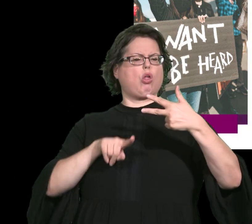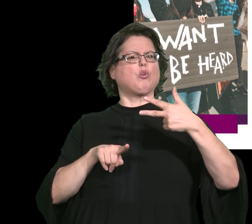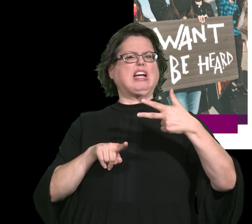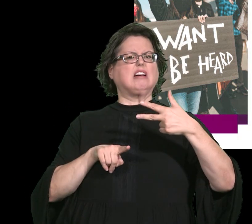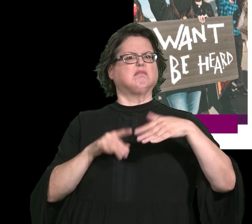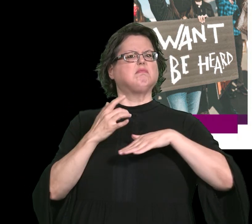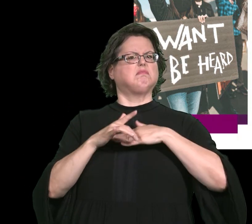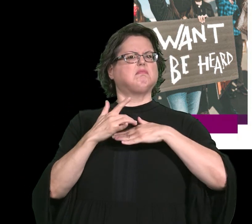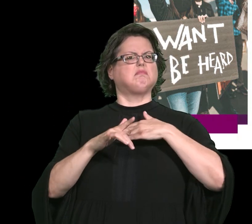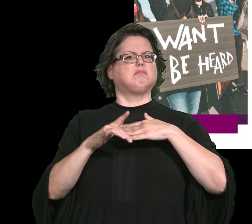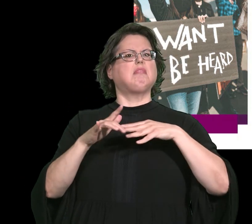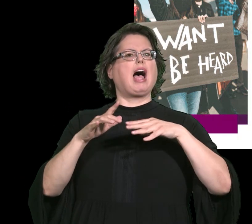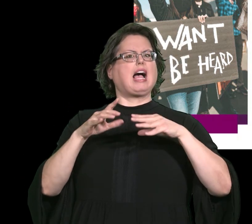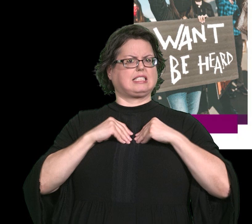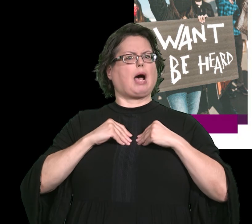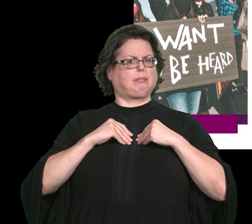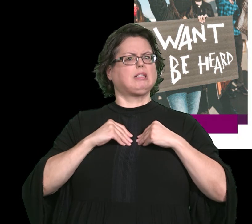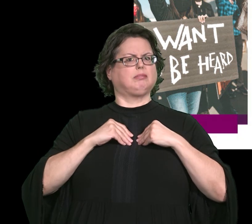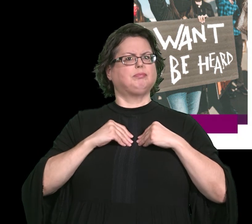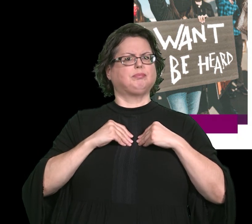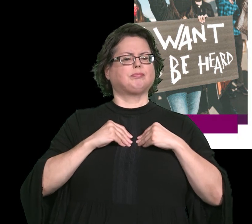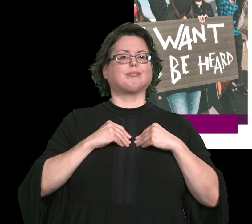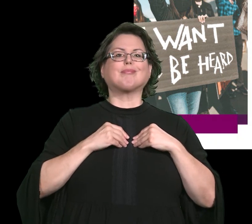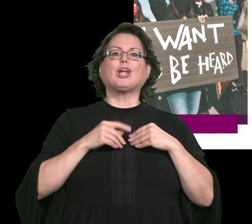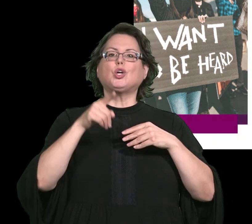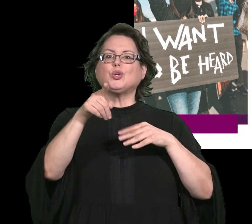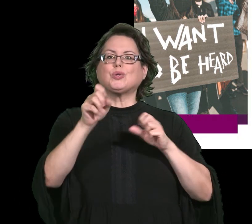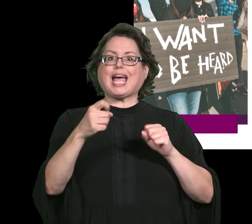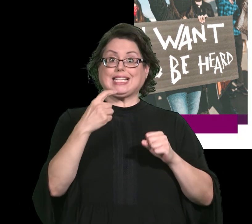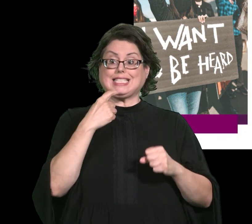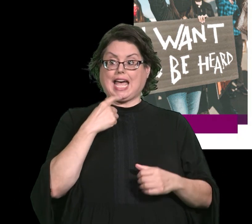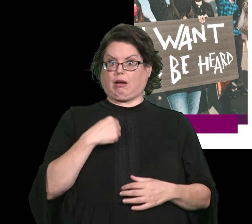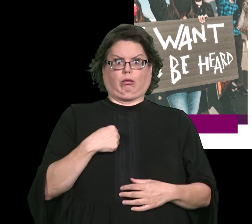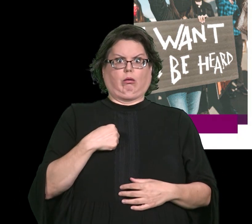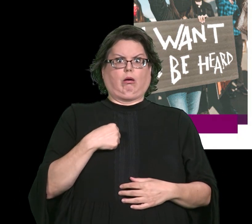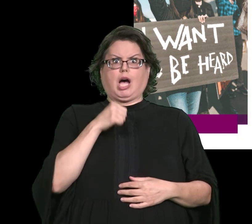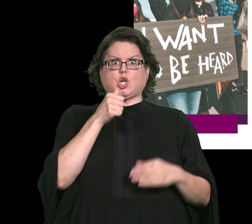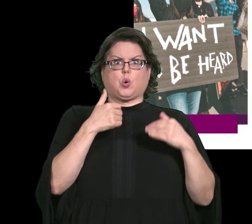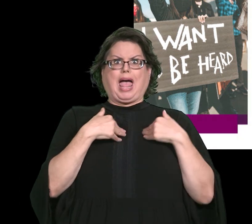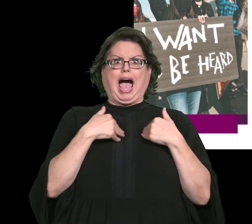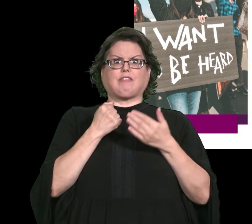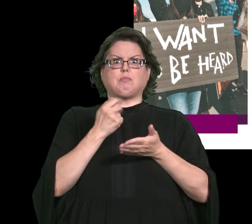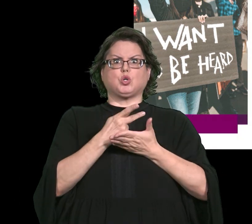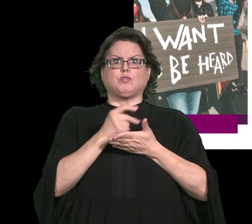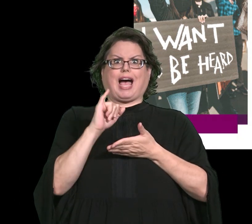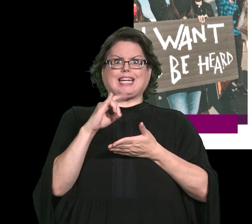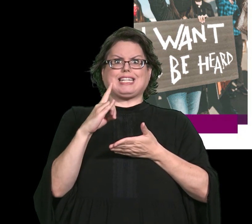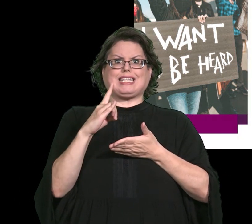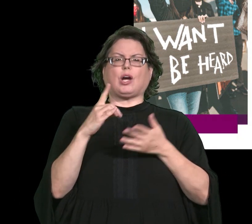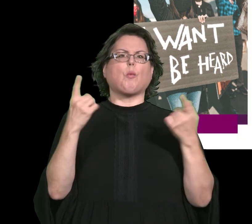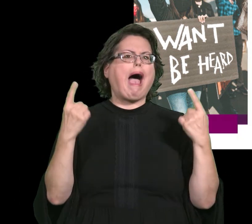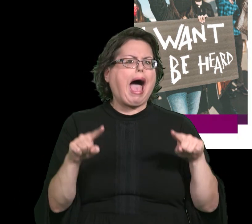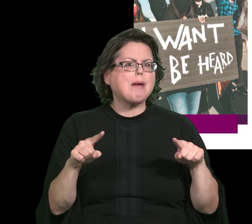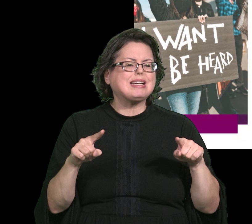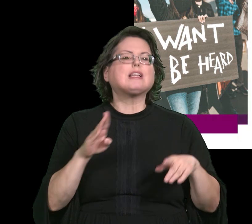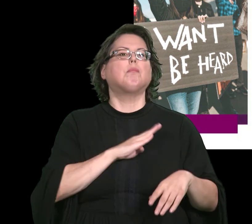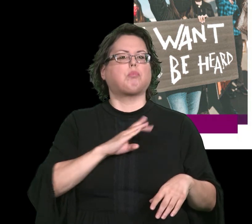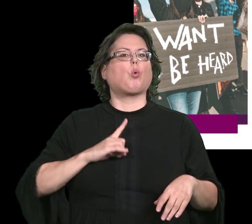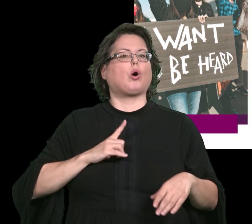above is acceptable. You can check I do not have approved ID. The Board of Elections will call